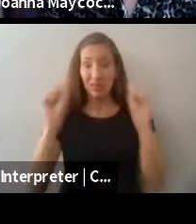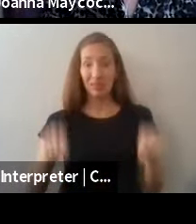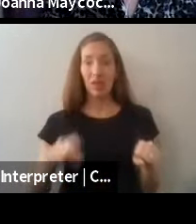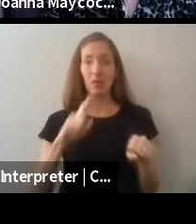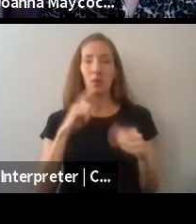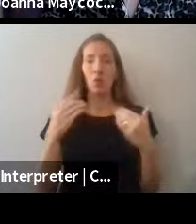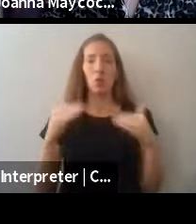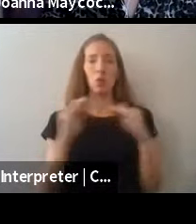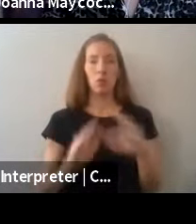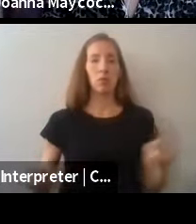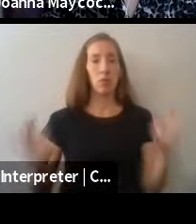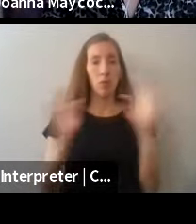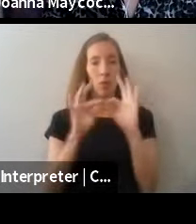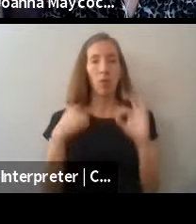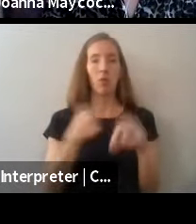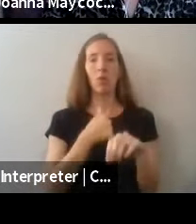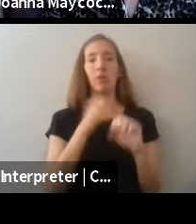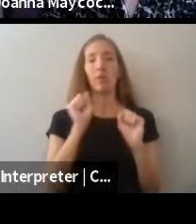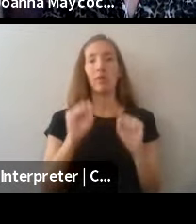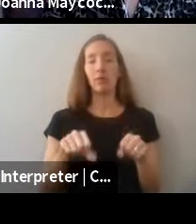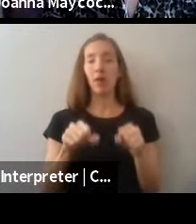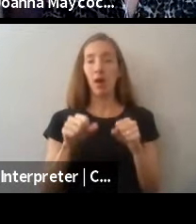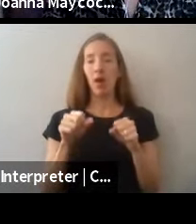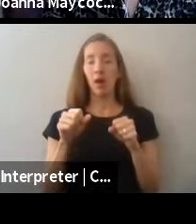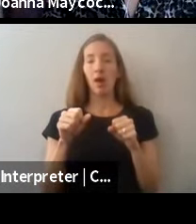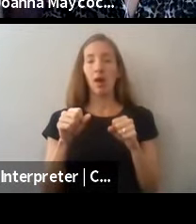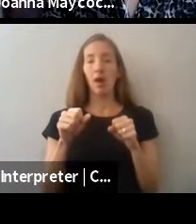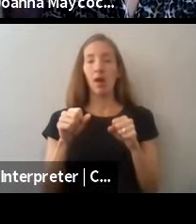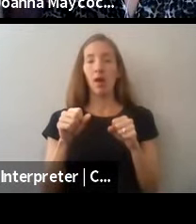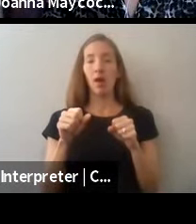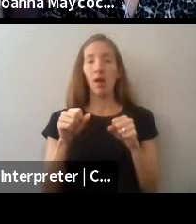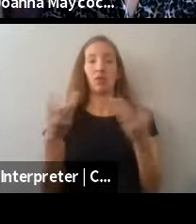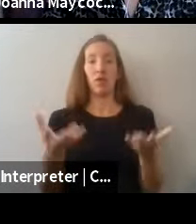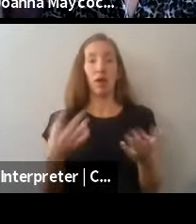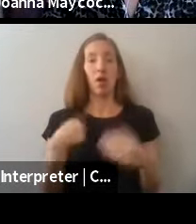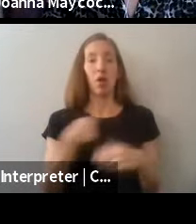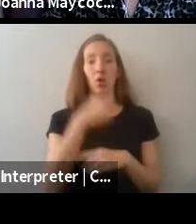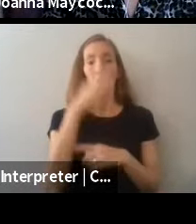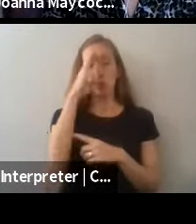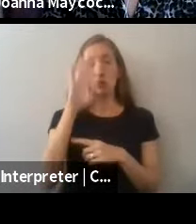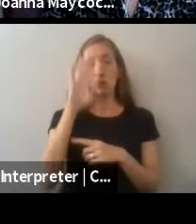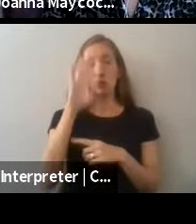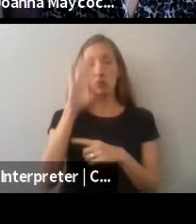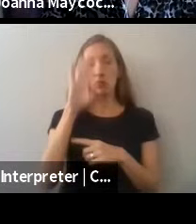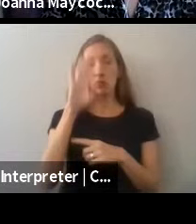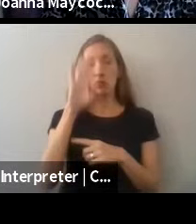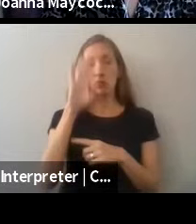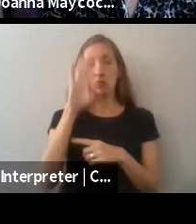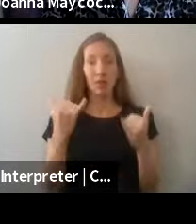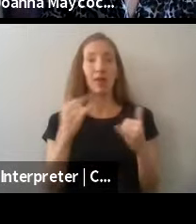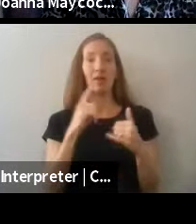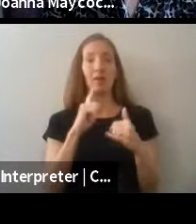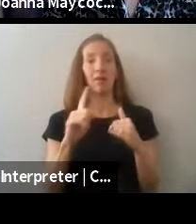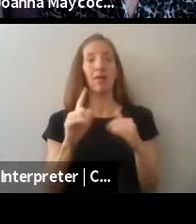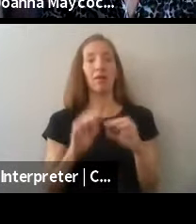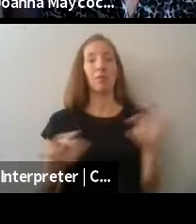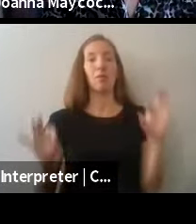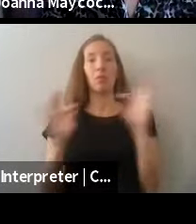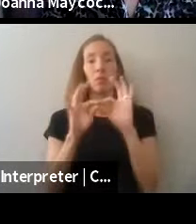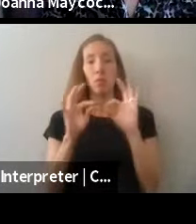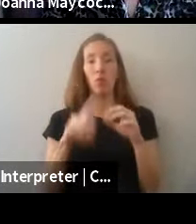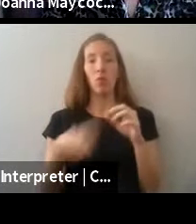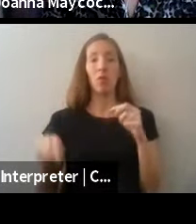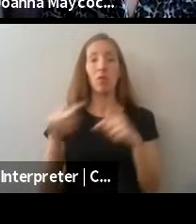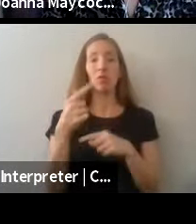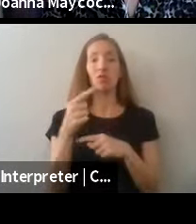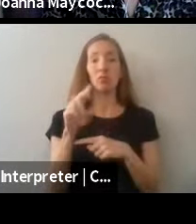today, that women's rights organisations and local GBV actors are the frontline responders on the ground. And despite the critical role these people play,